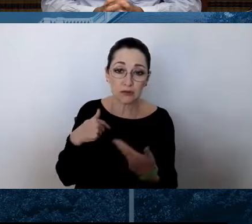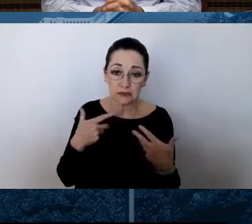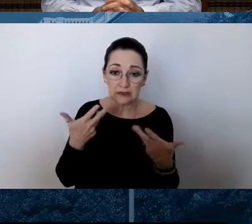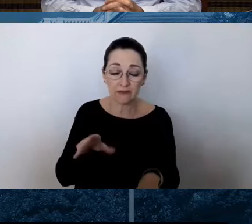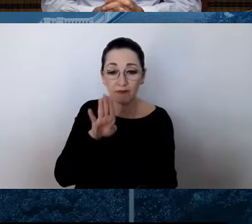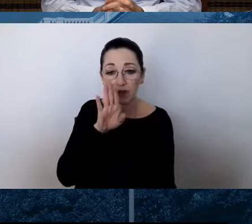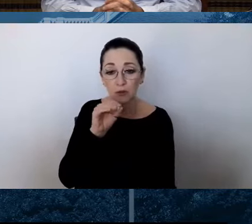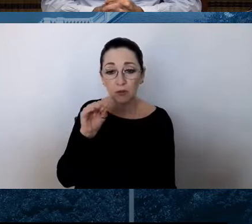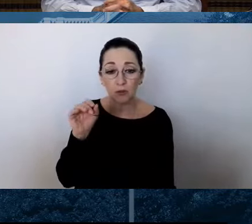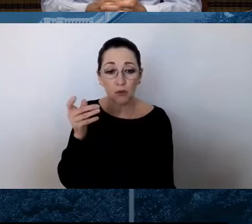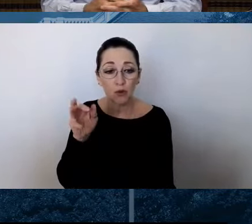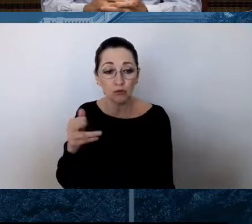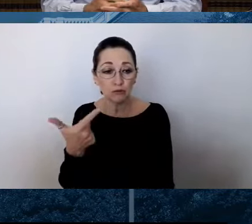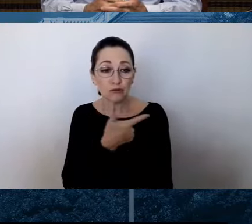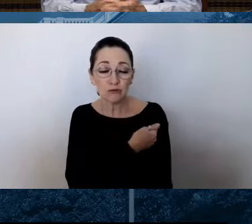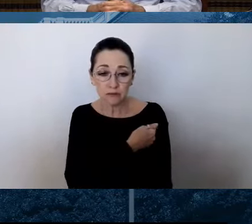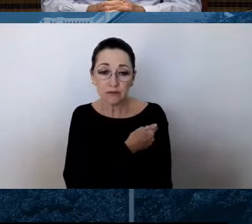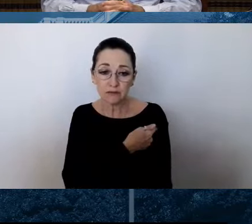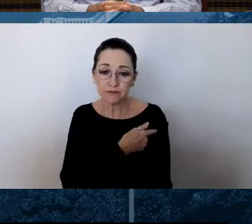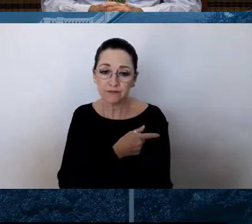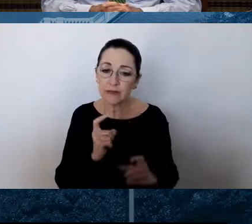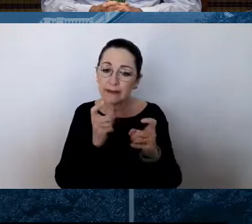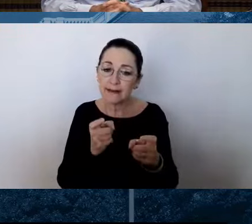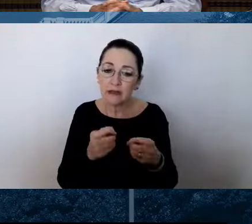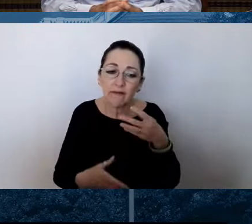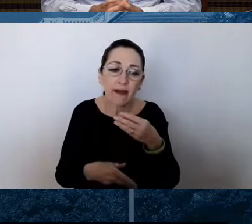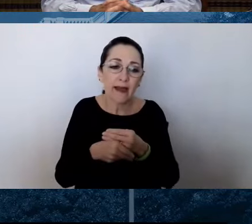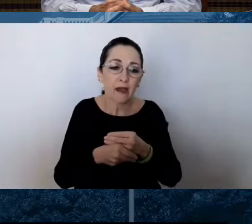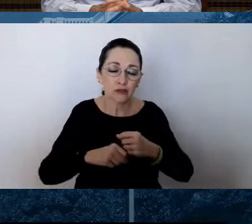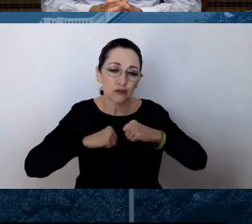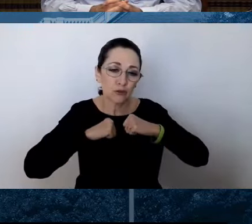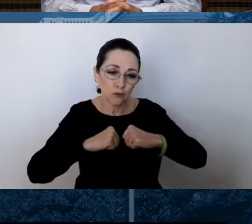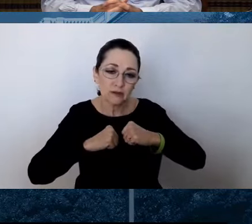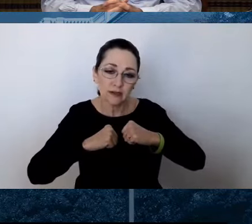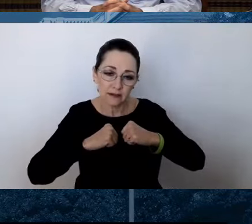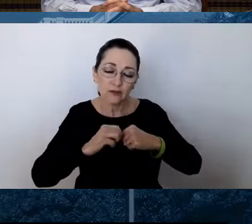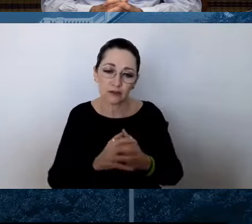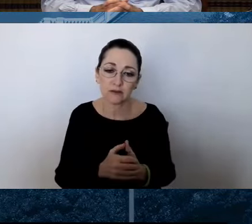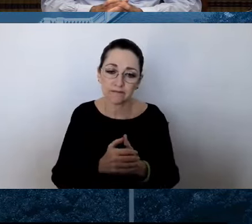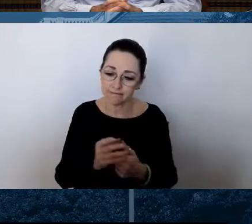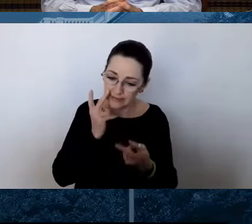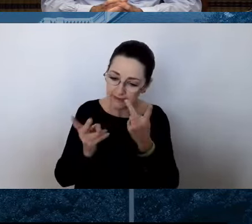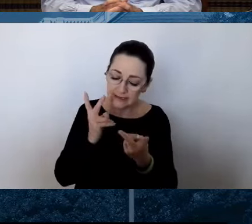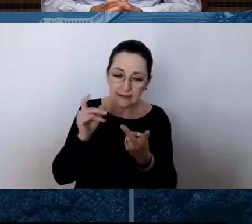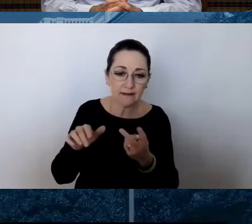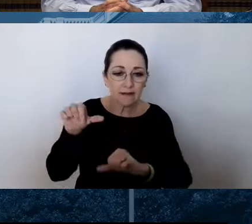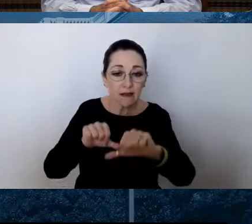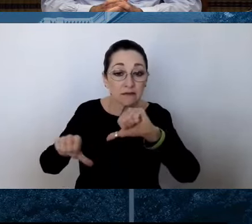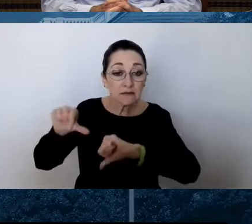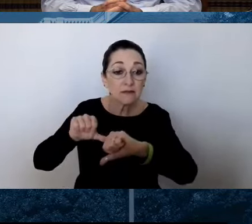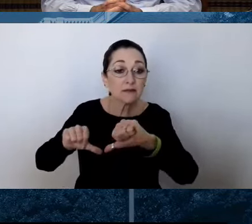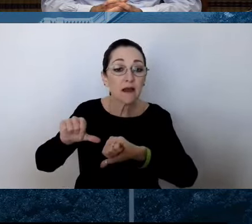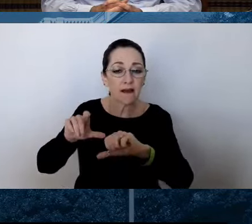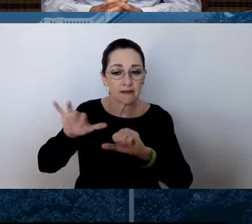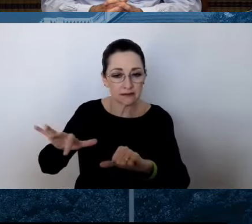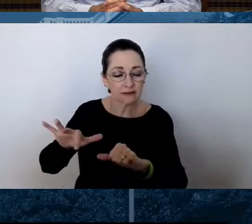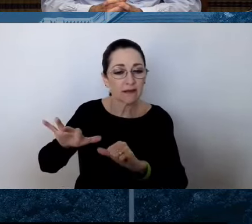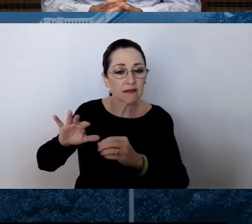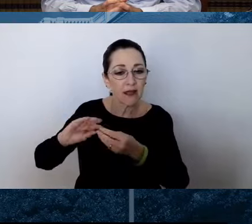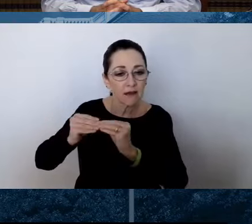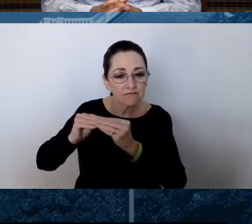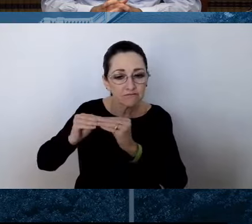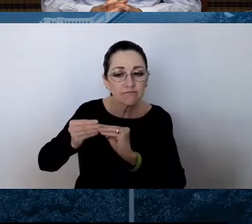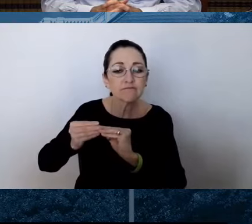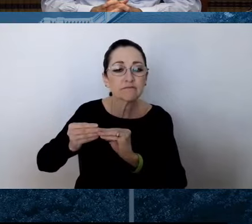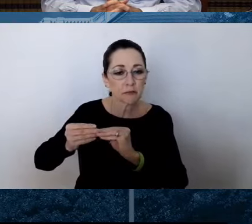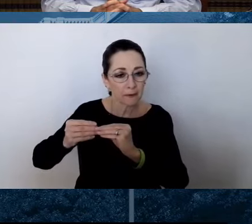for all of us to do. It'll give you extra protection. We have some data that demonstrates that with respect to the new cases and